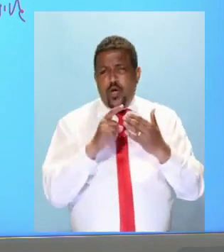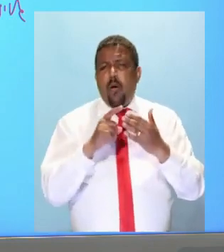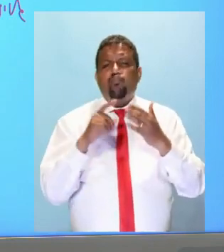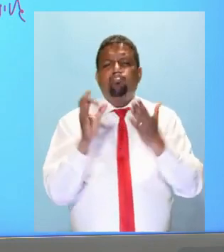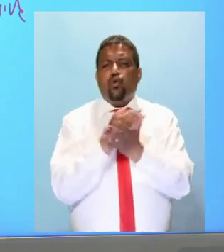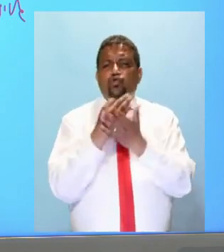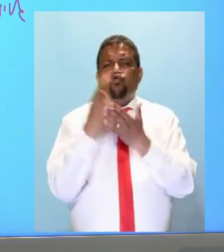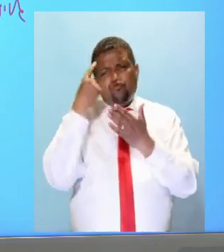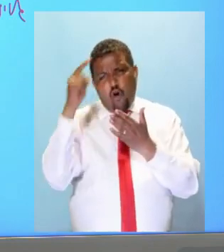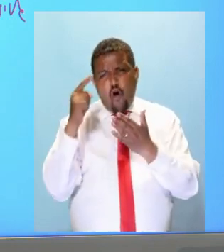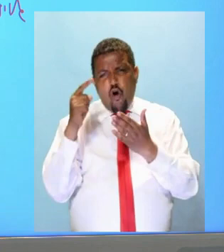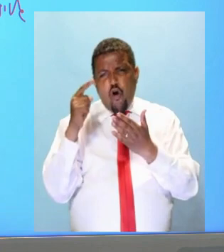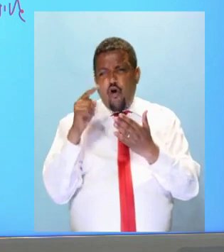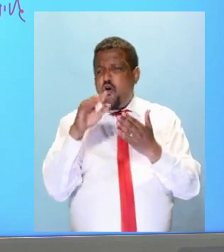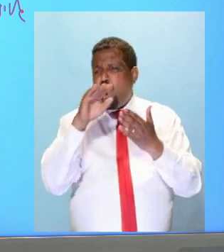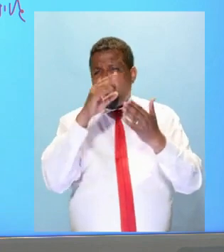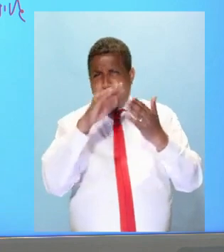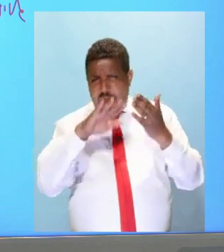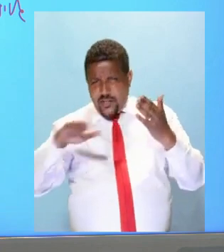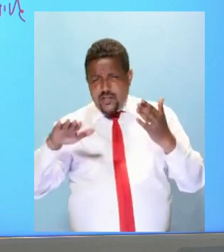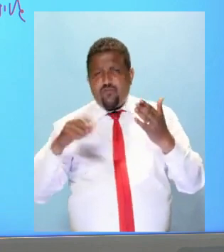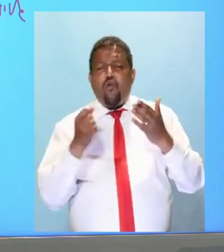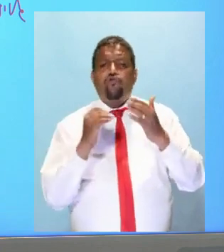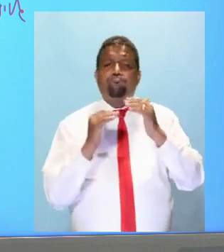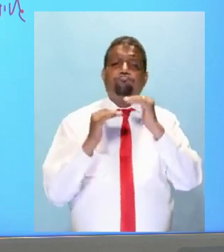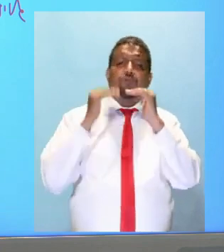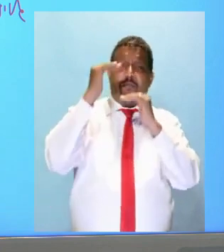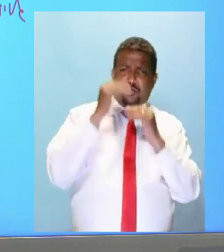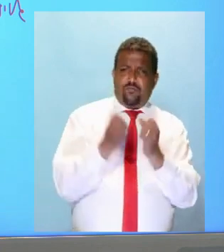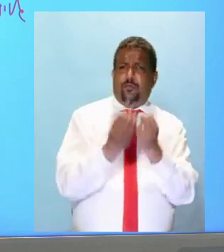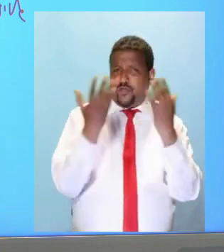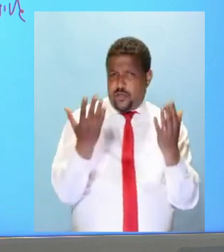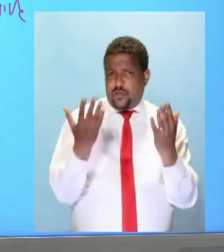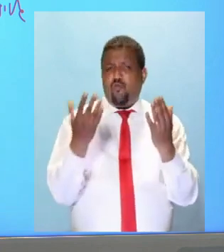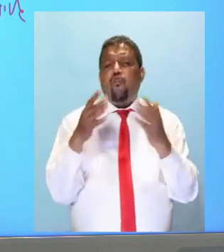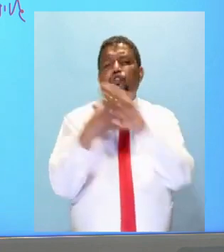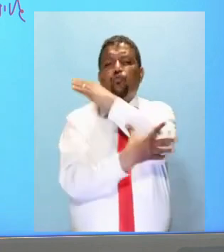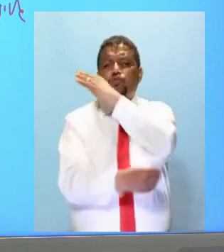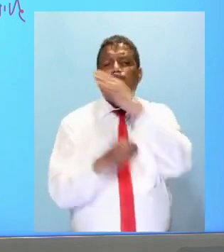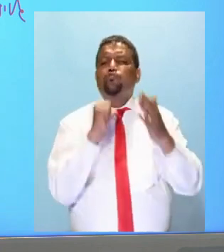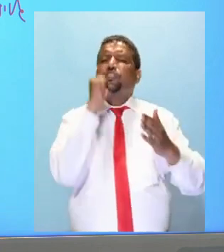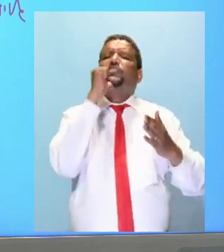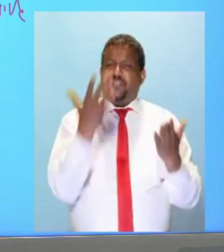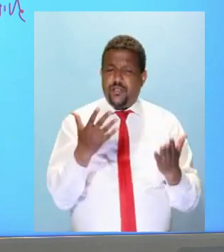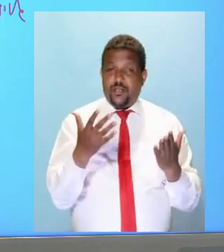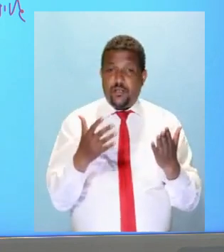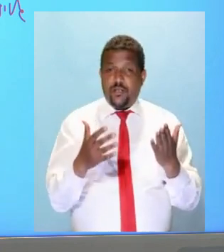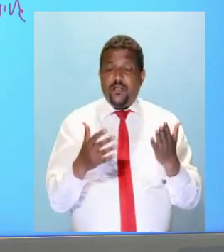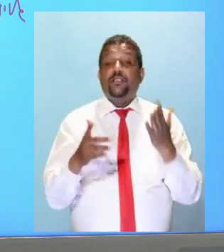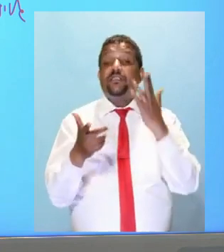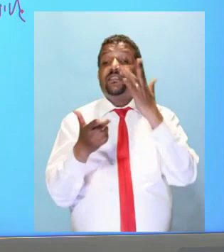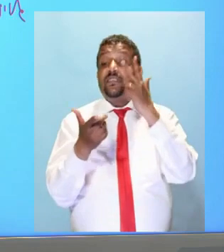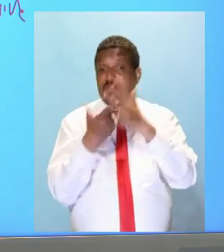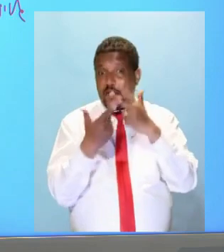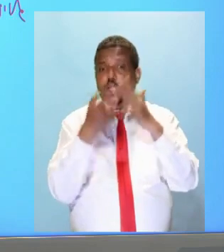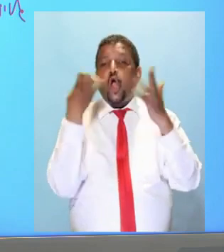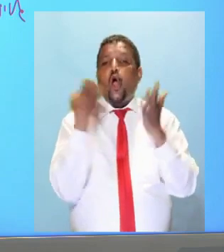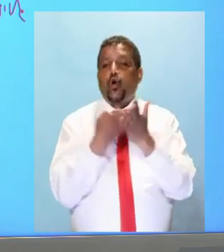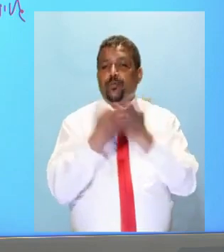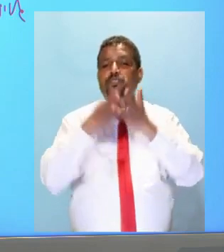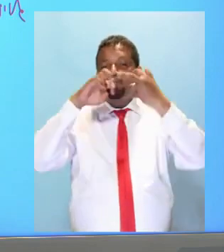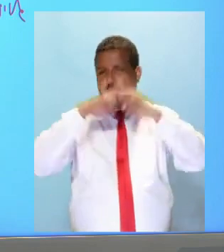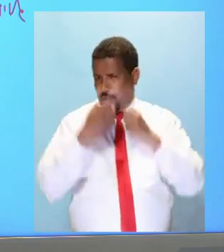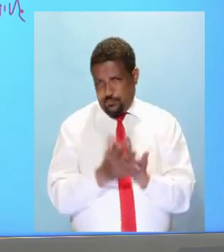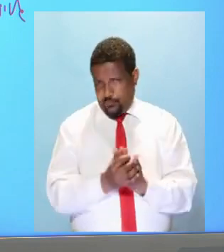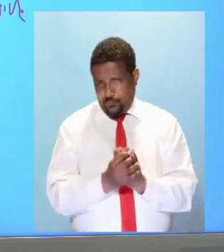minors or the majors, for the poor or the rich? This is the third economic